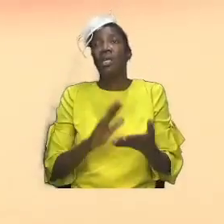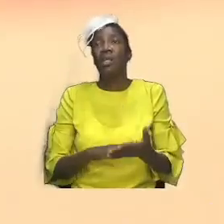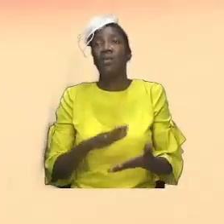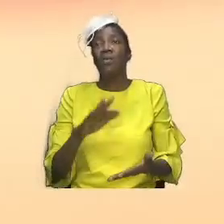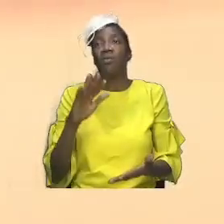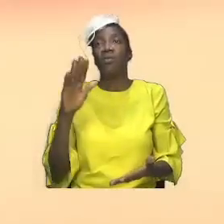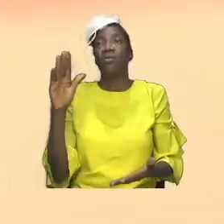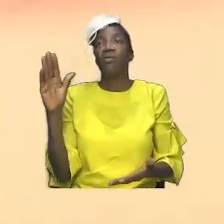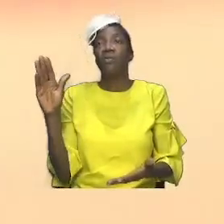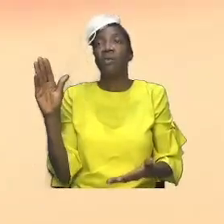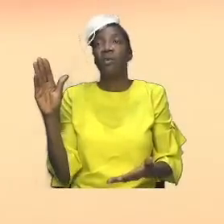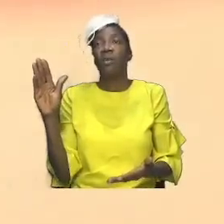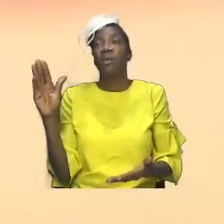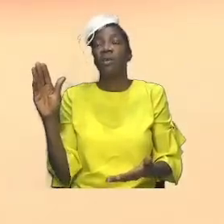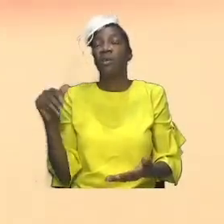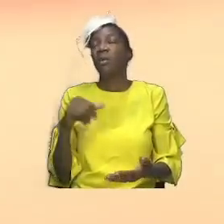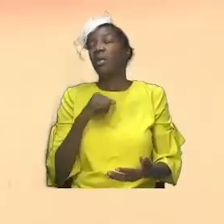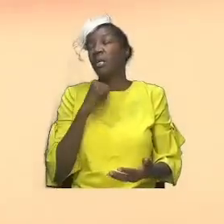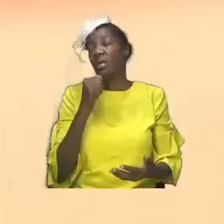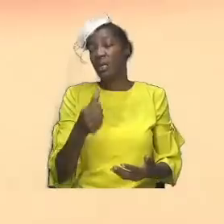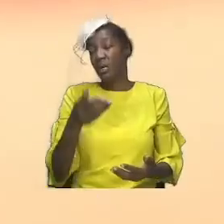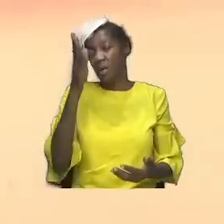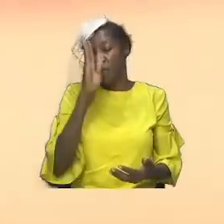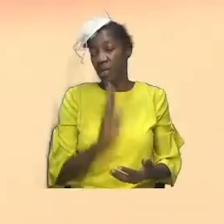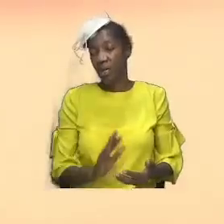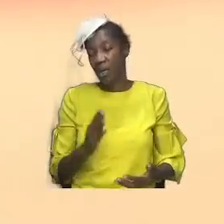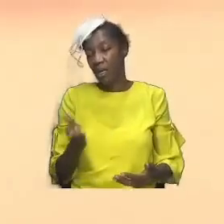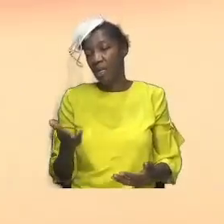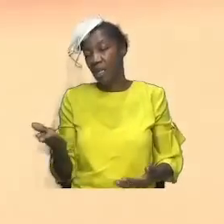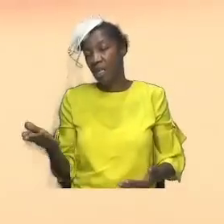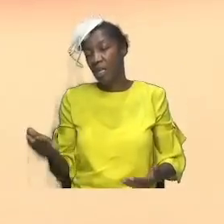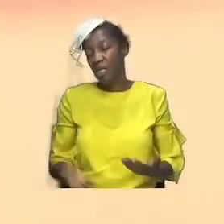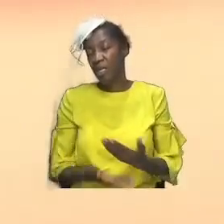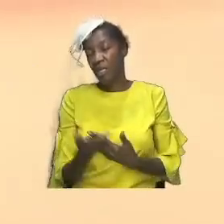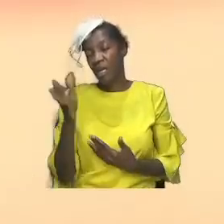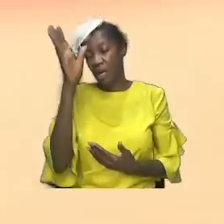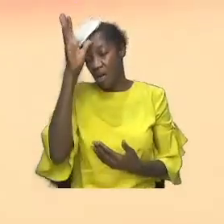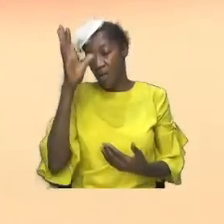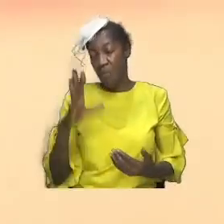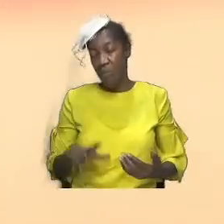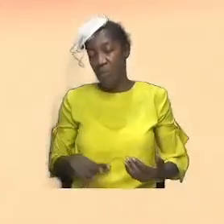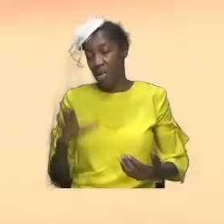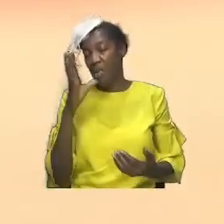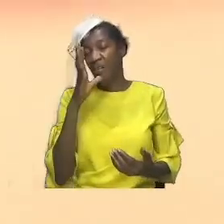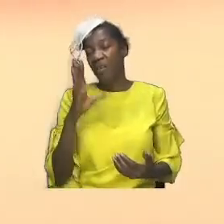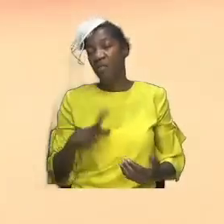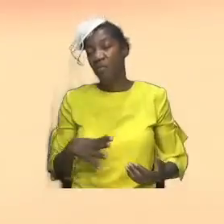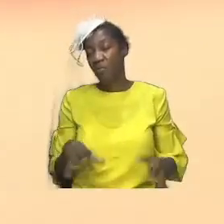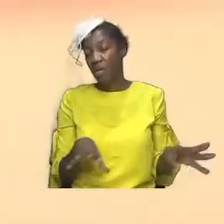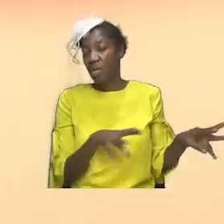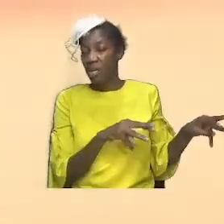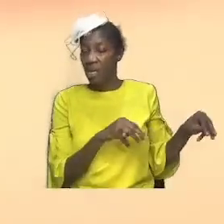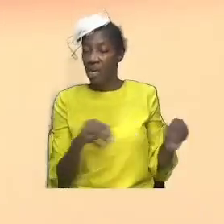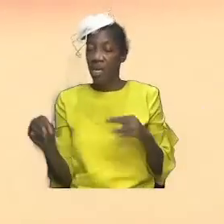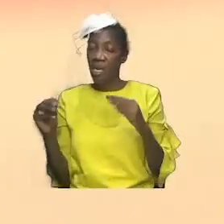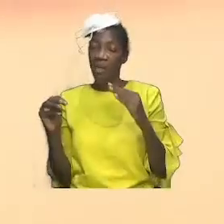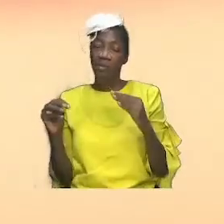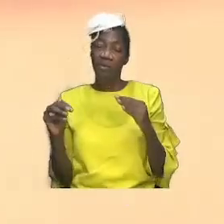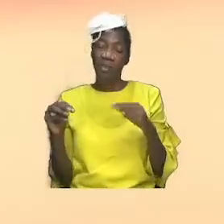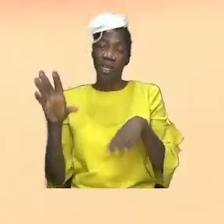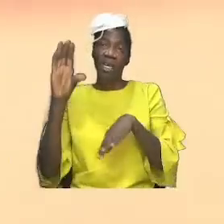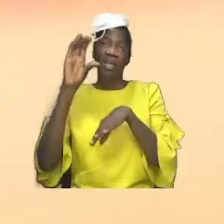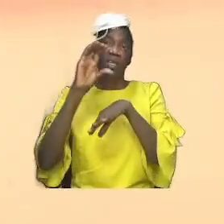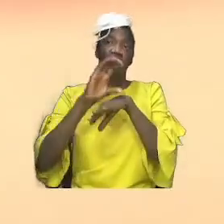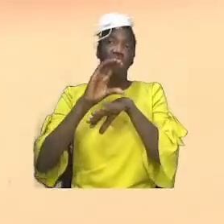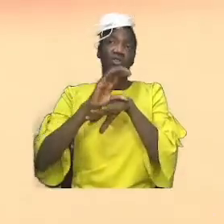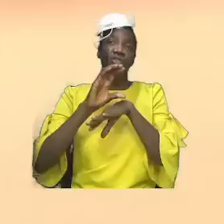glorify ungodly things. There are men and women that have left the house of God,